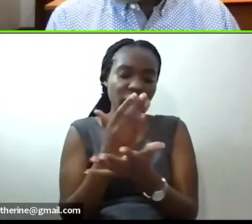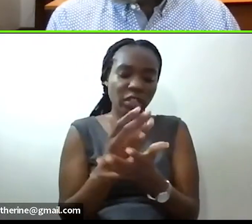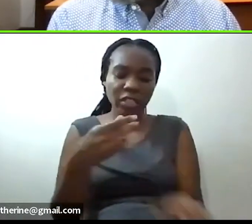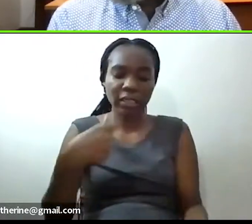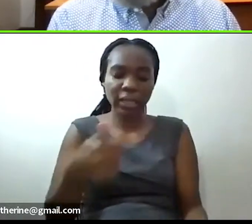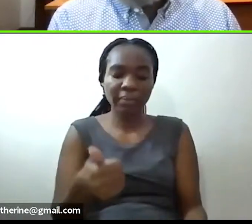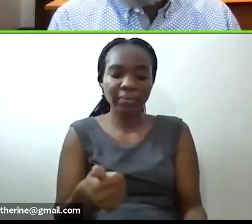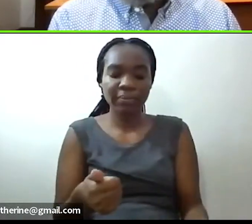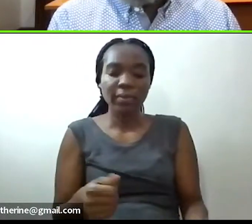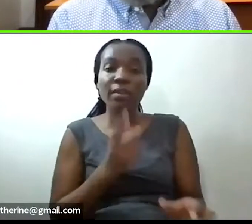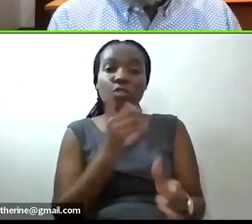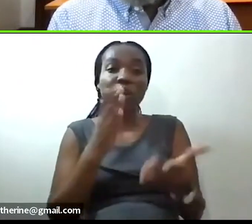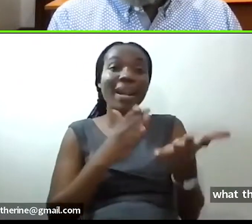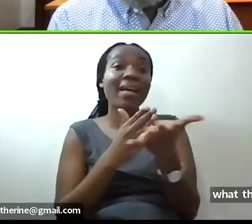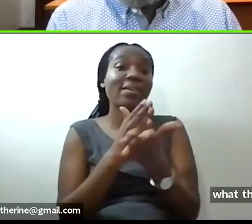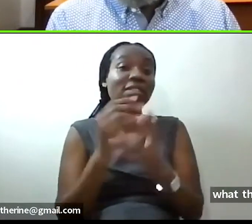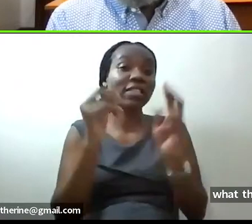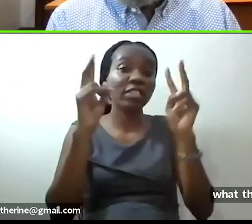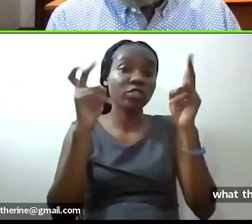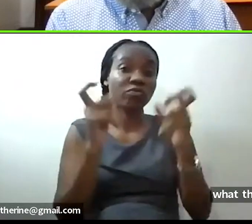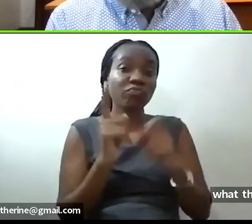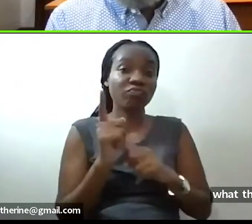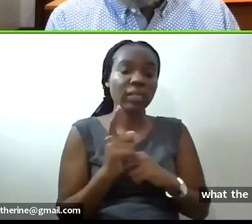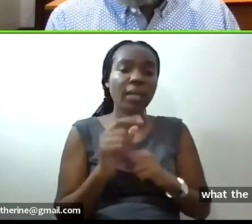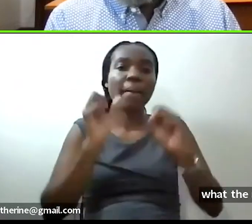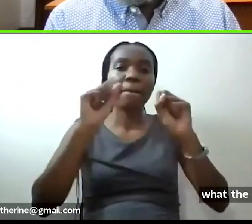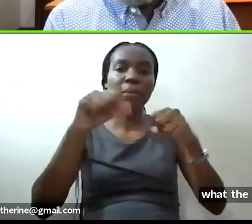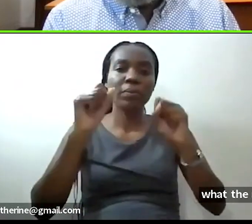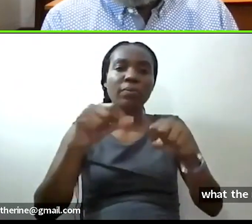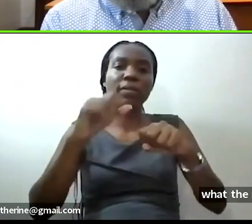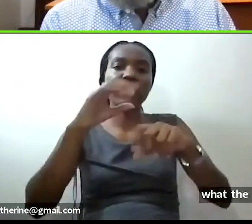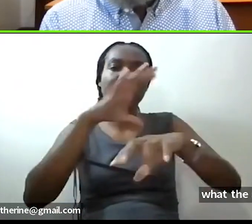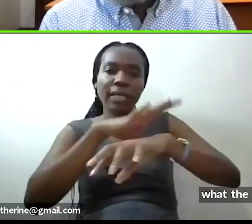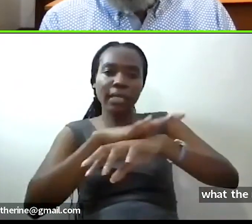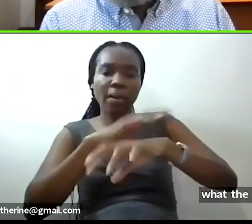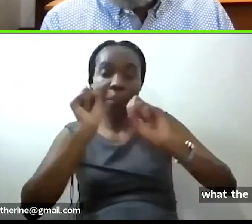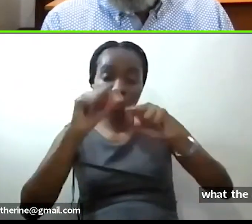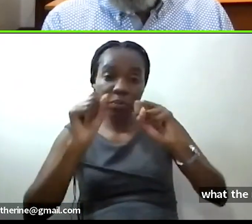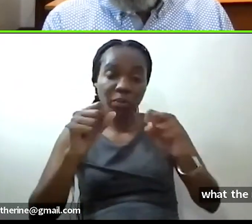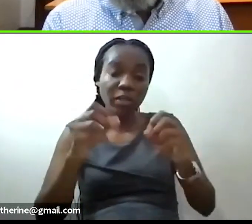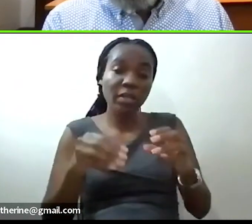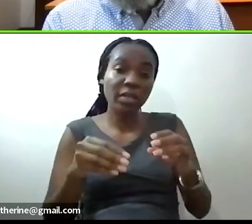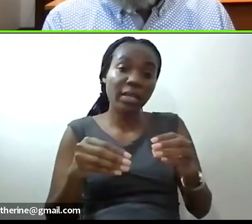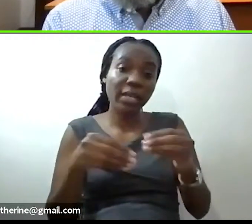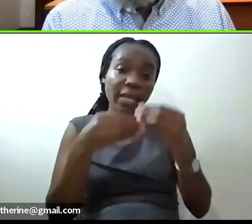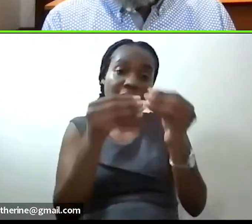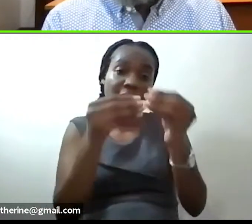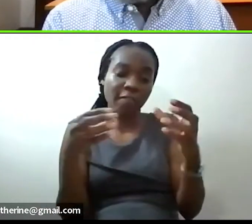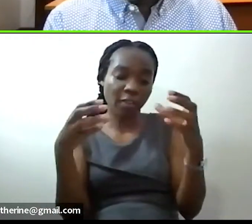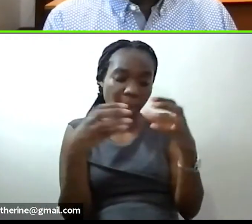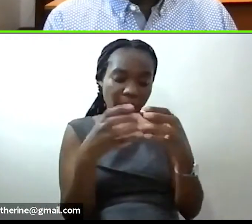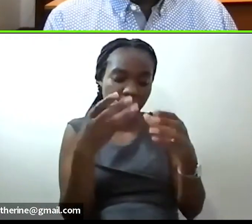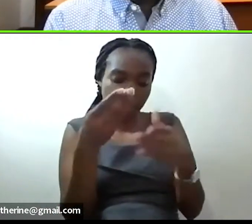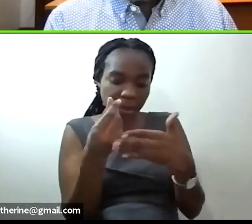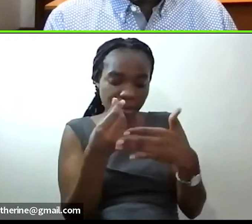is that you get to give the company money by buying the rights, and